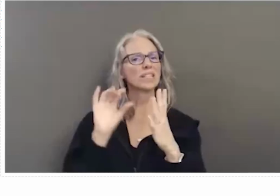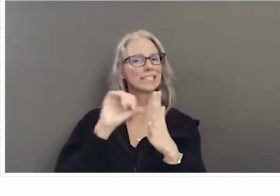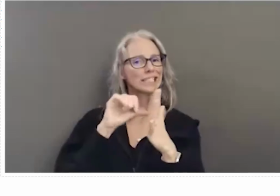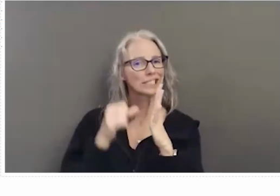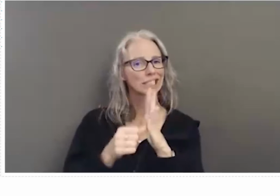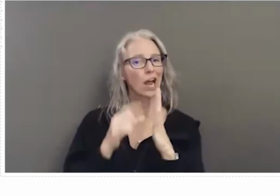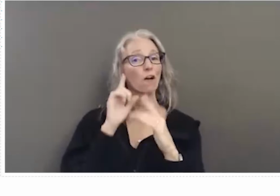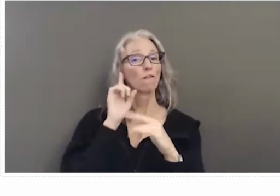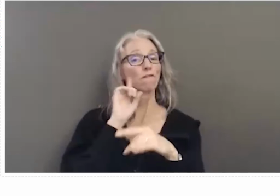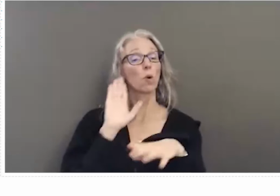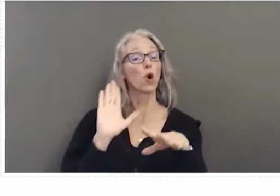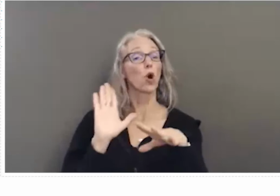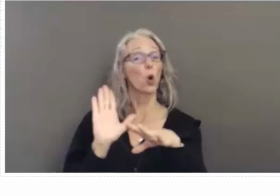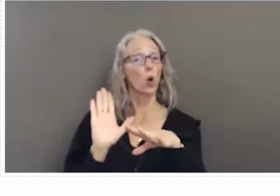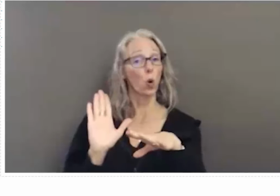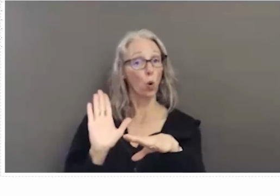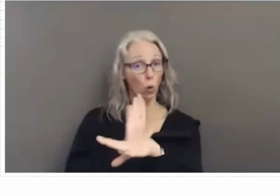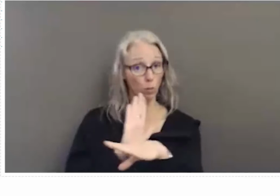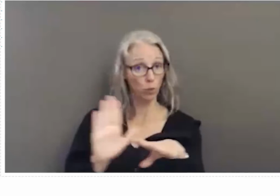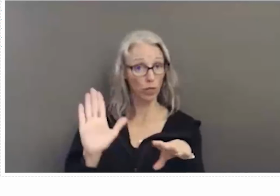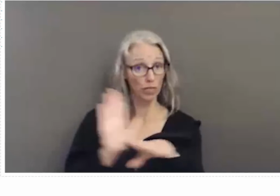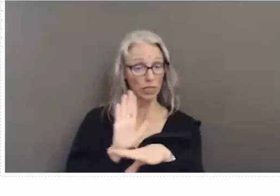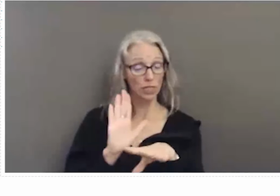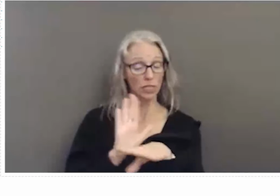you since you work in this area. So,